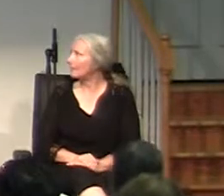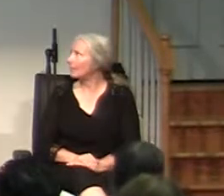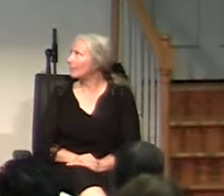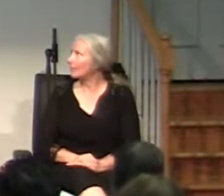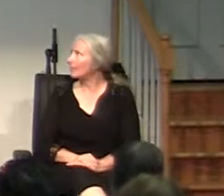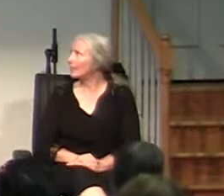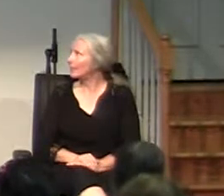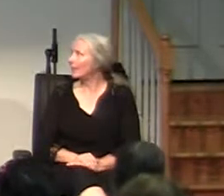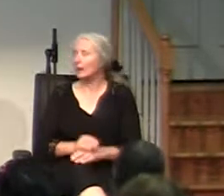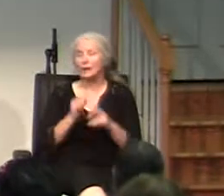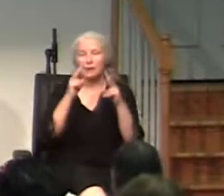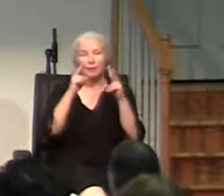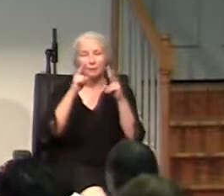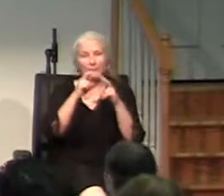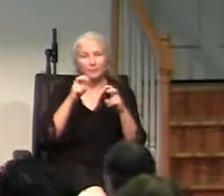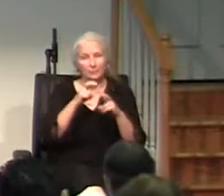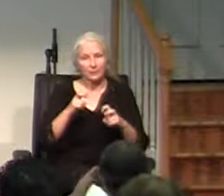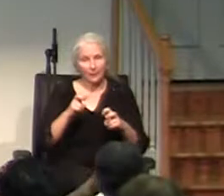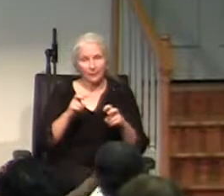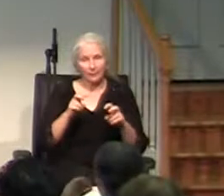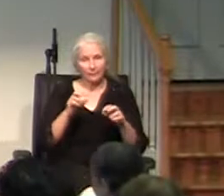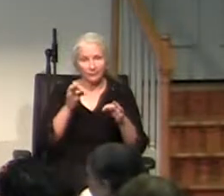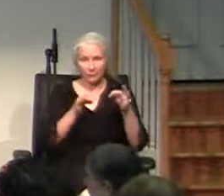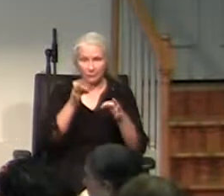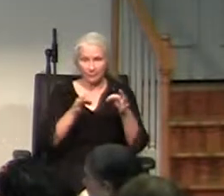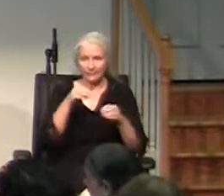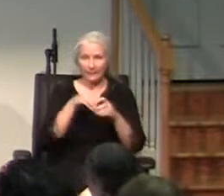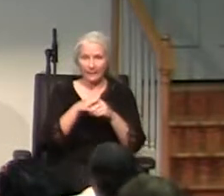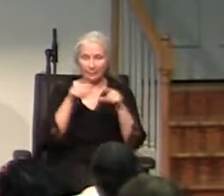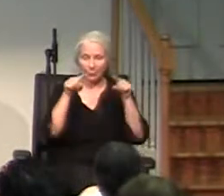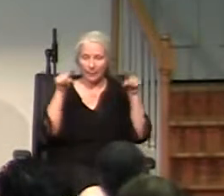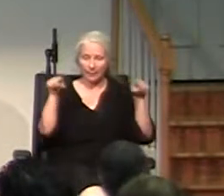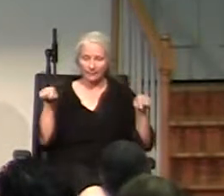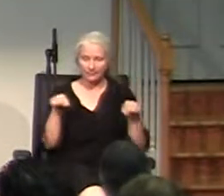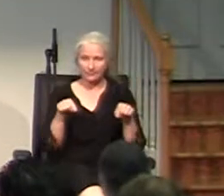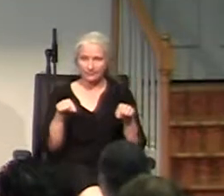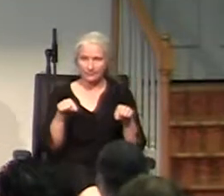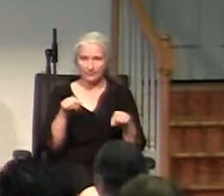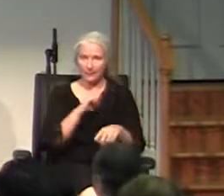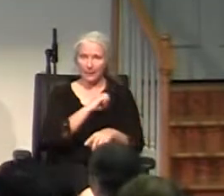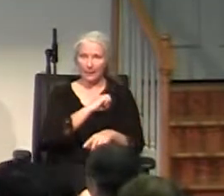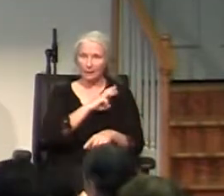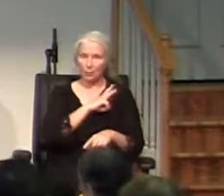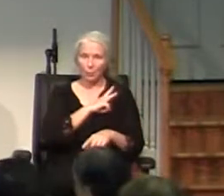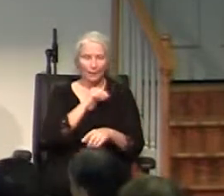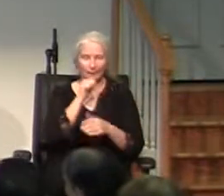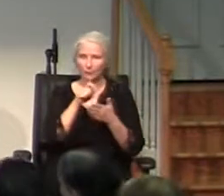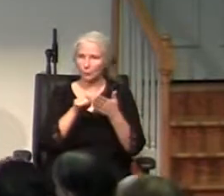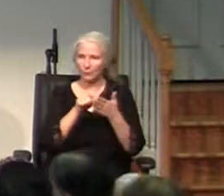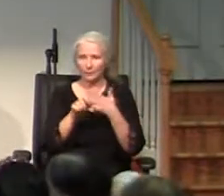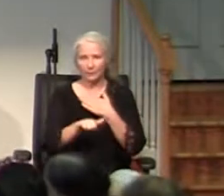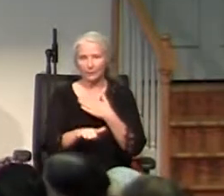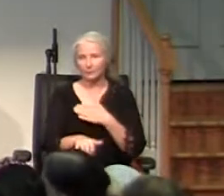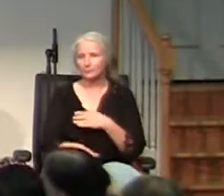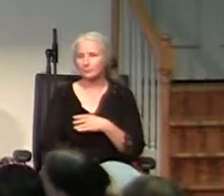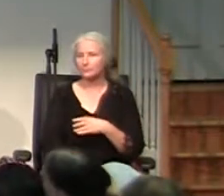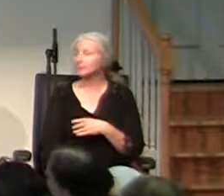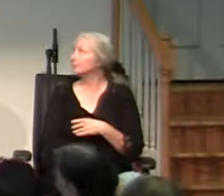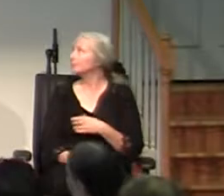the investigator judgment is in brackets. Ellen White doesn't really put it there, but it's during the time that we're living